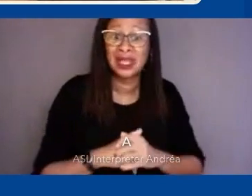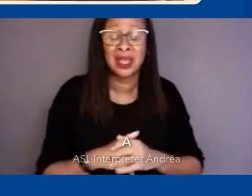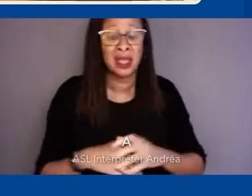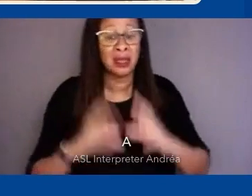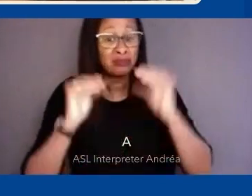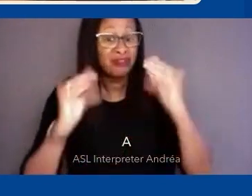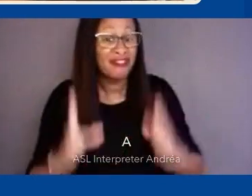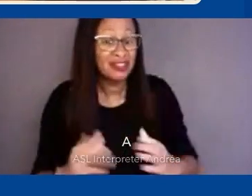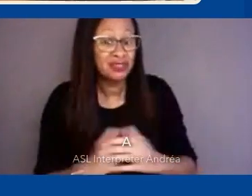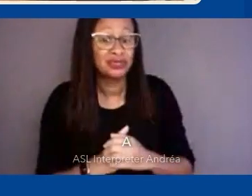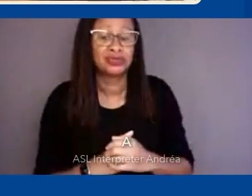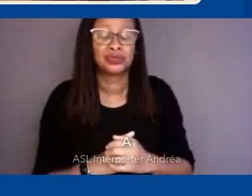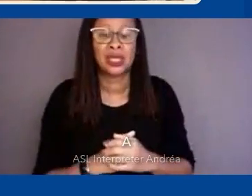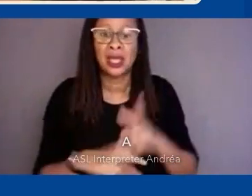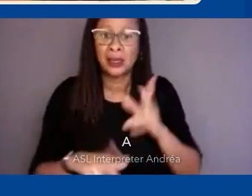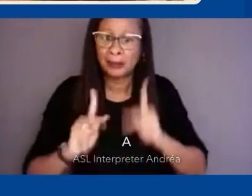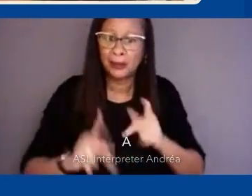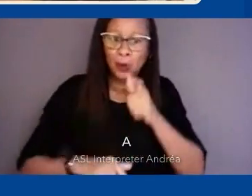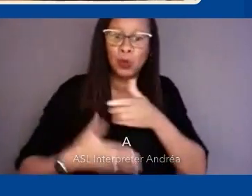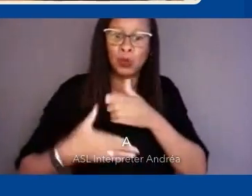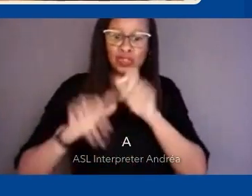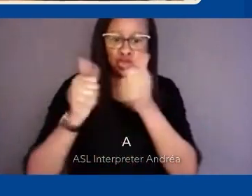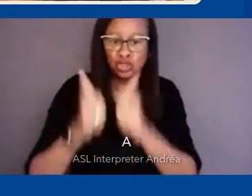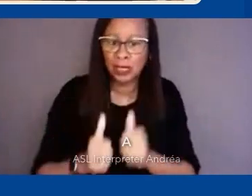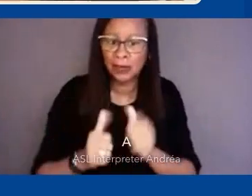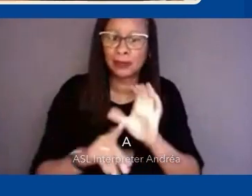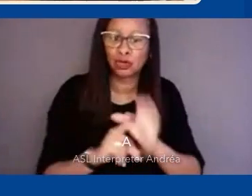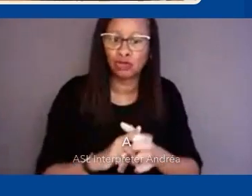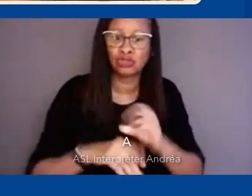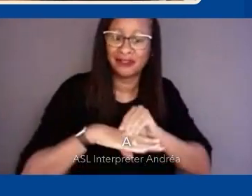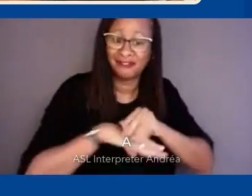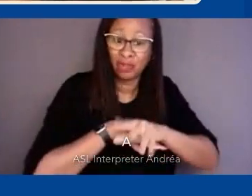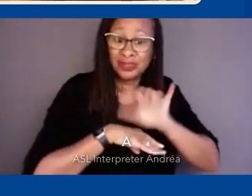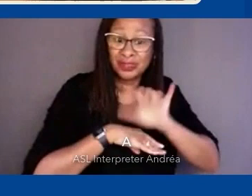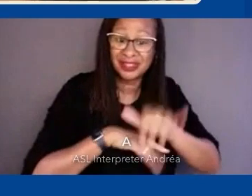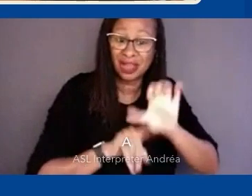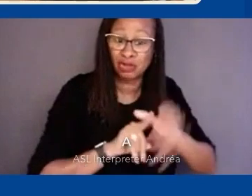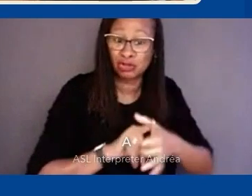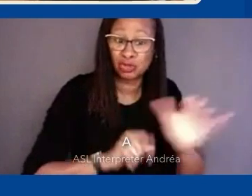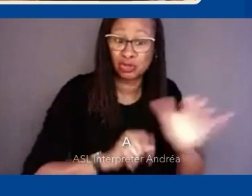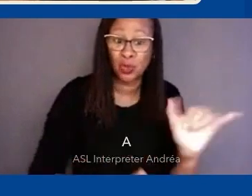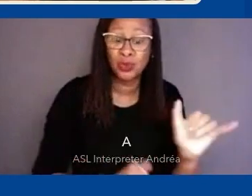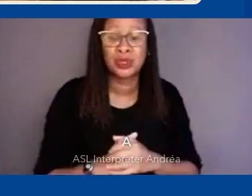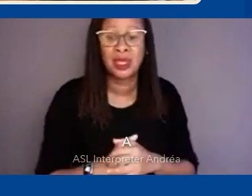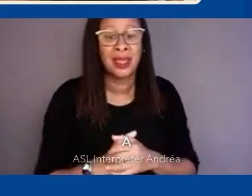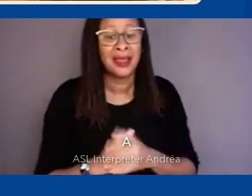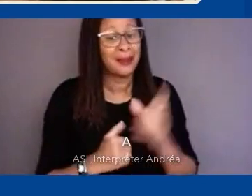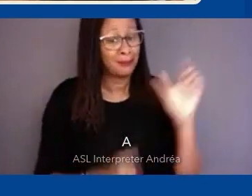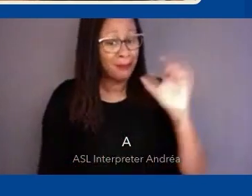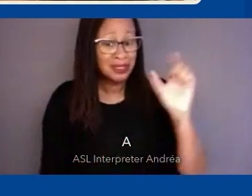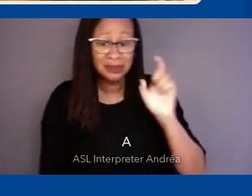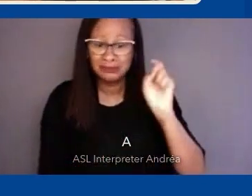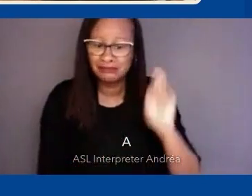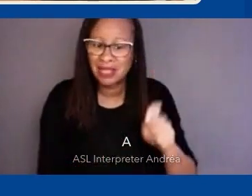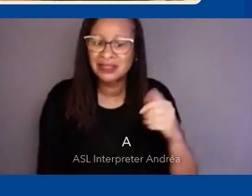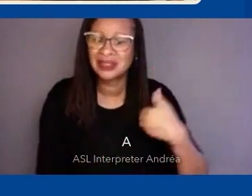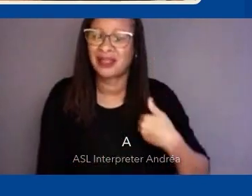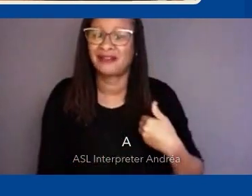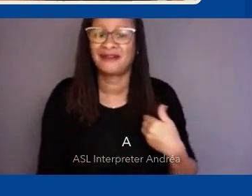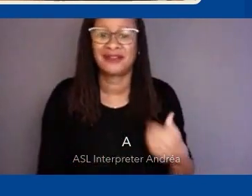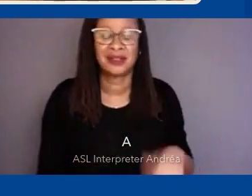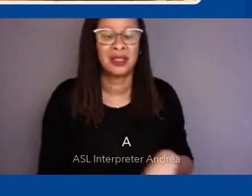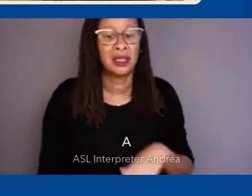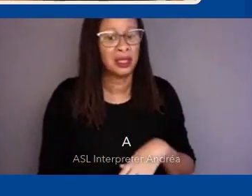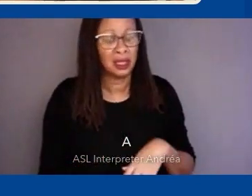professors, you know, people who shape culture and influence culture. Muslims have to have a